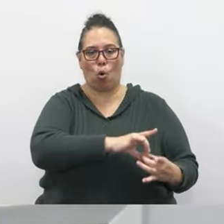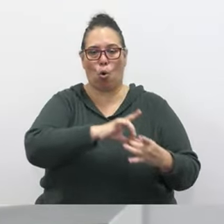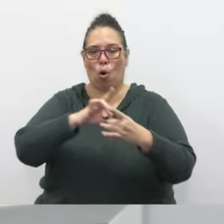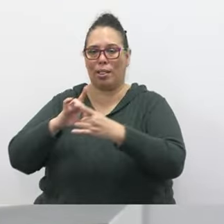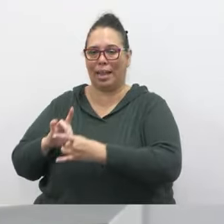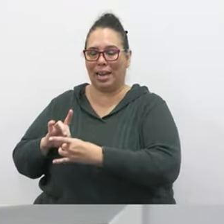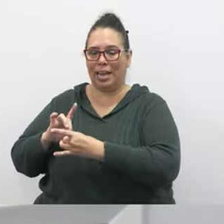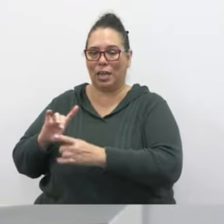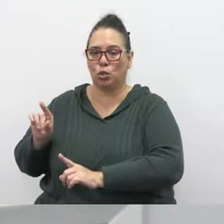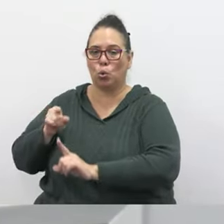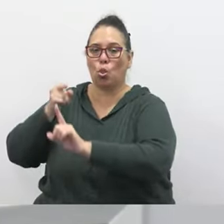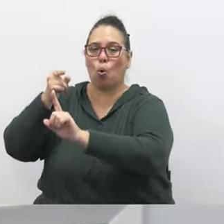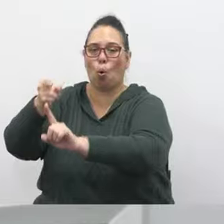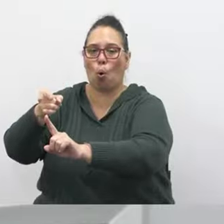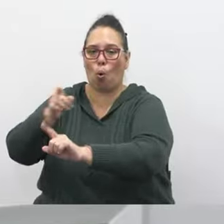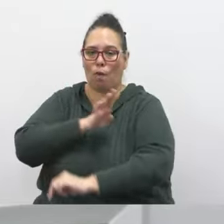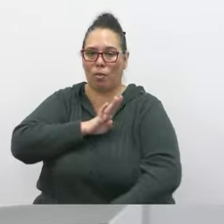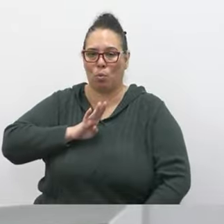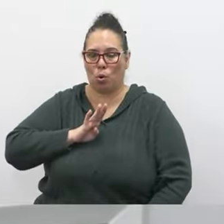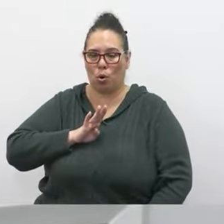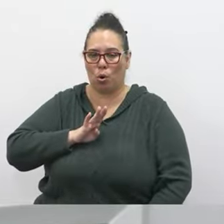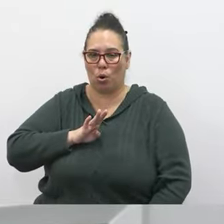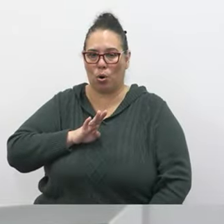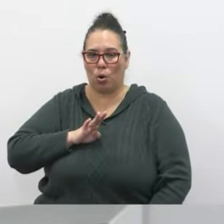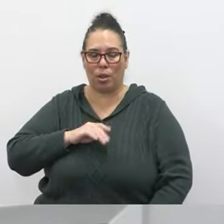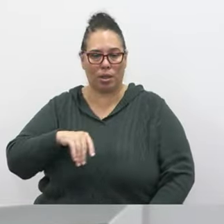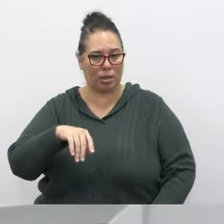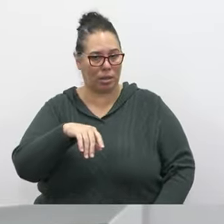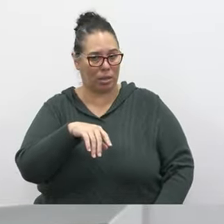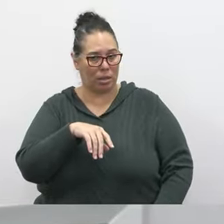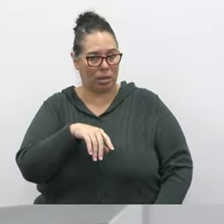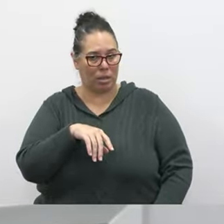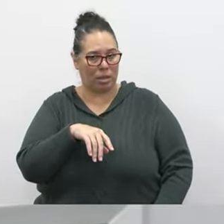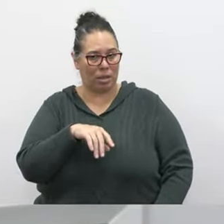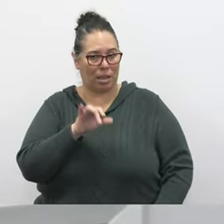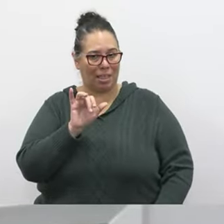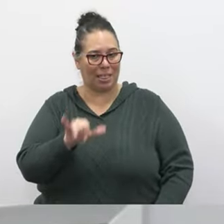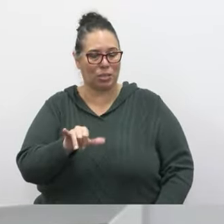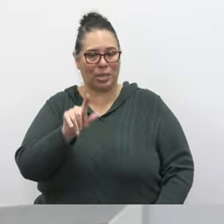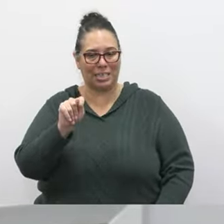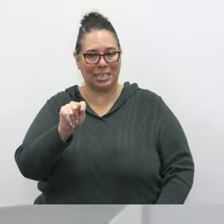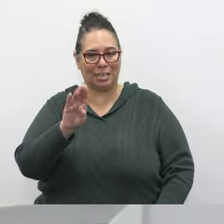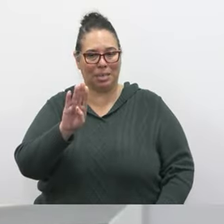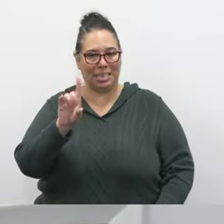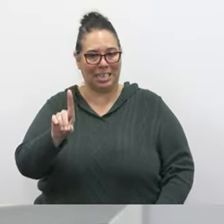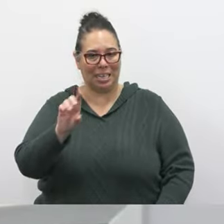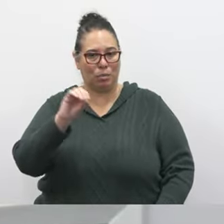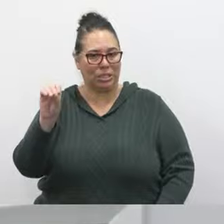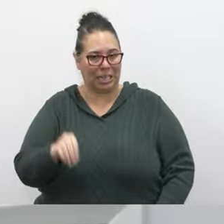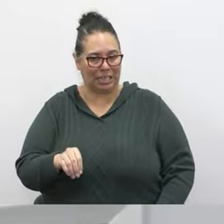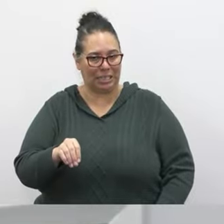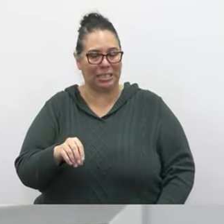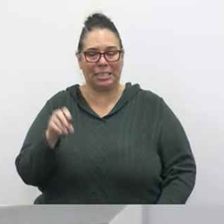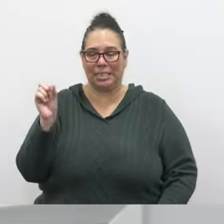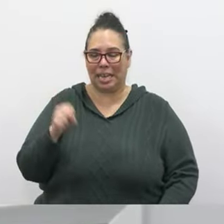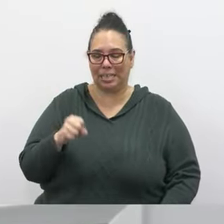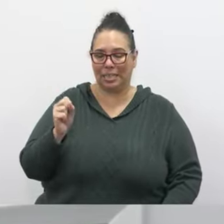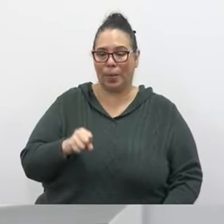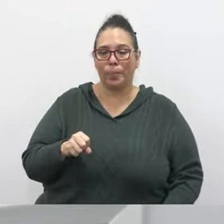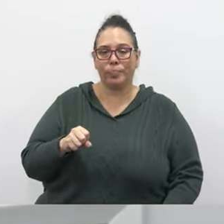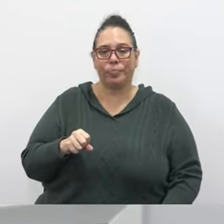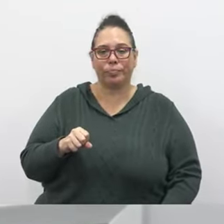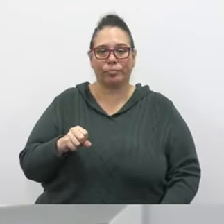that the board has set. Hence Brian, the, do you wanna- the TBD percent. Hence the Yeah, yeah, TBD, yeah, yeah. yes. And this